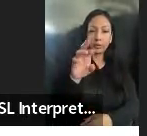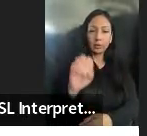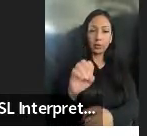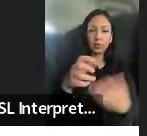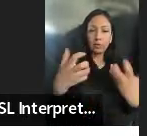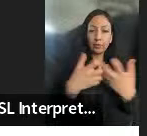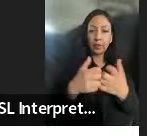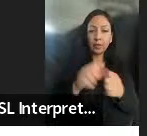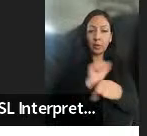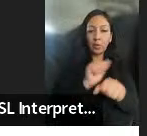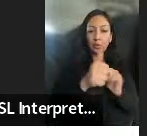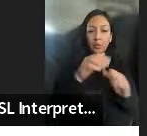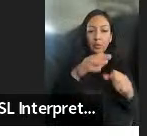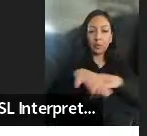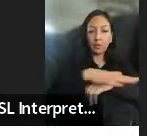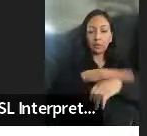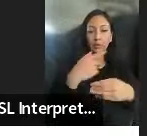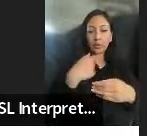buildings.